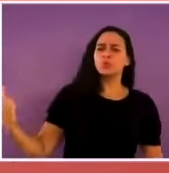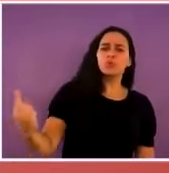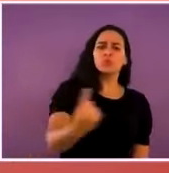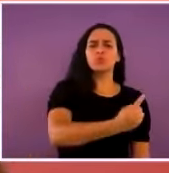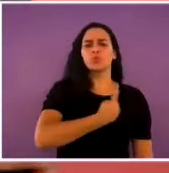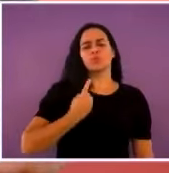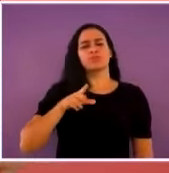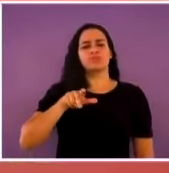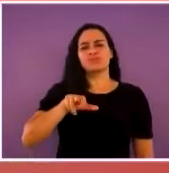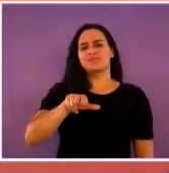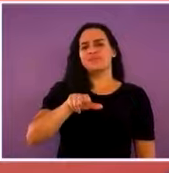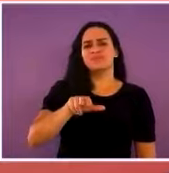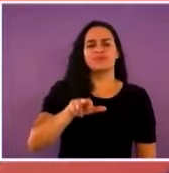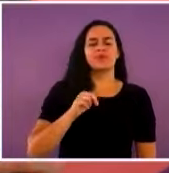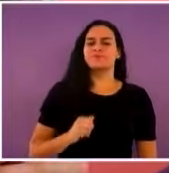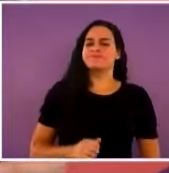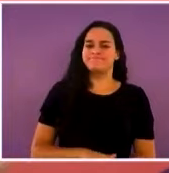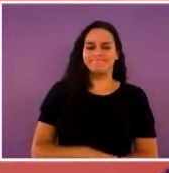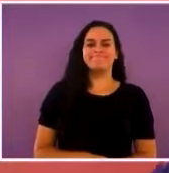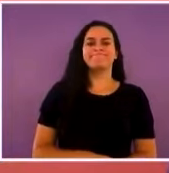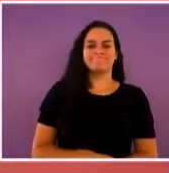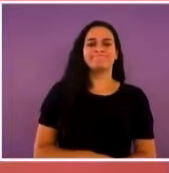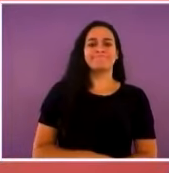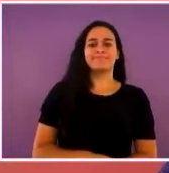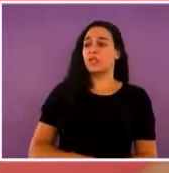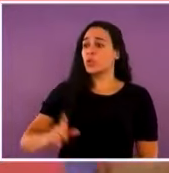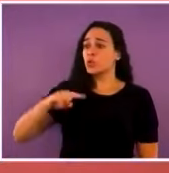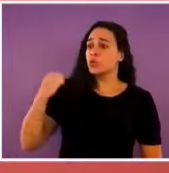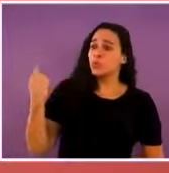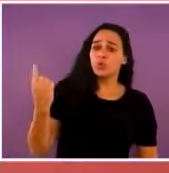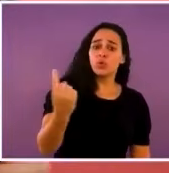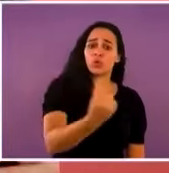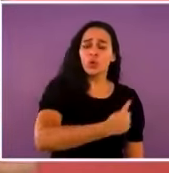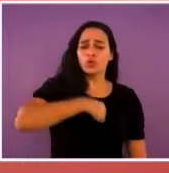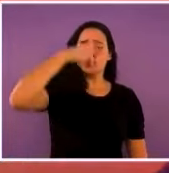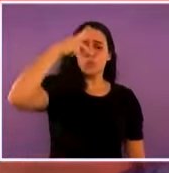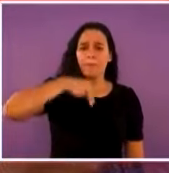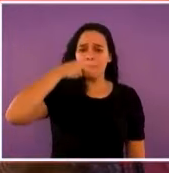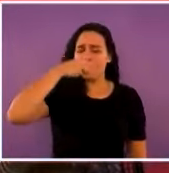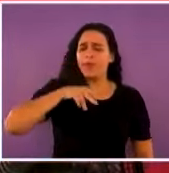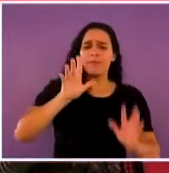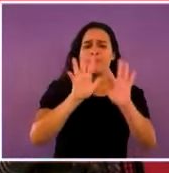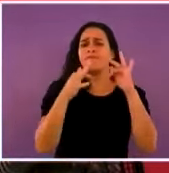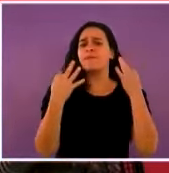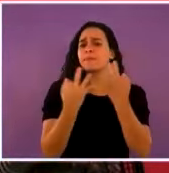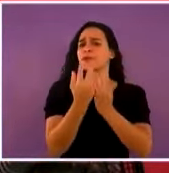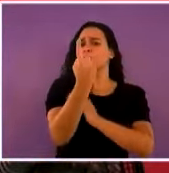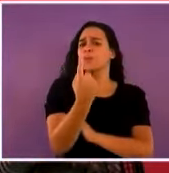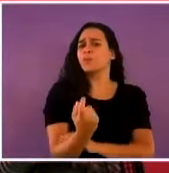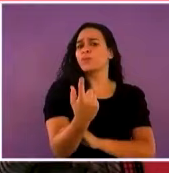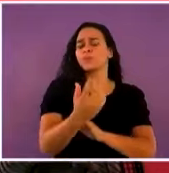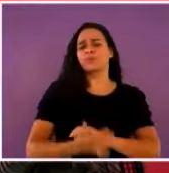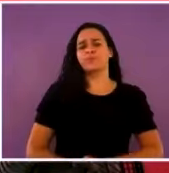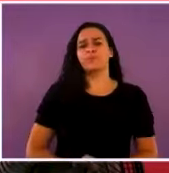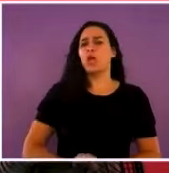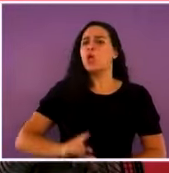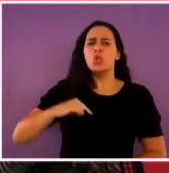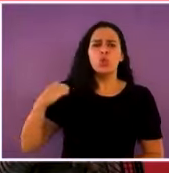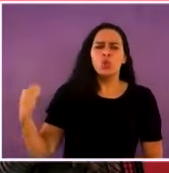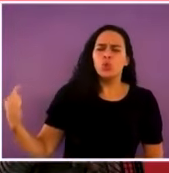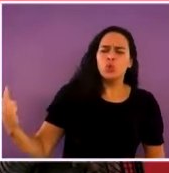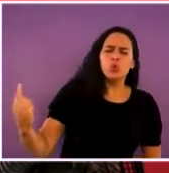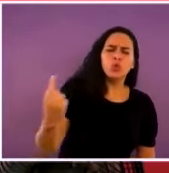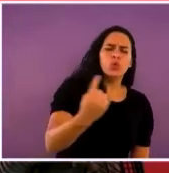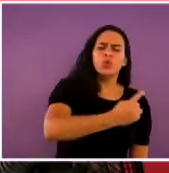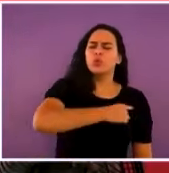irmãos. We are all belong to the same family. Todos pertencemos à mesma família. We are all children of God. Todos somos